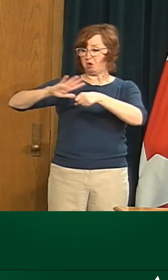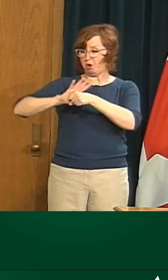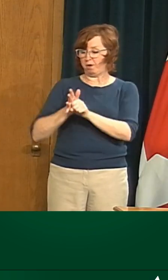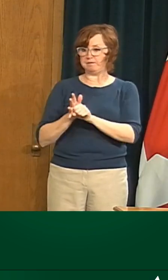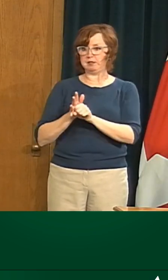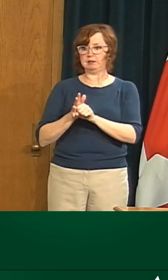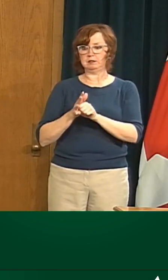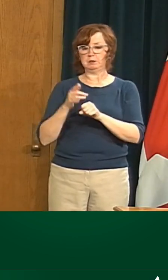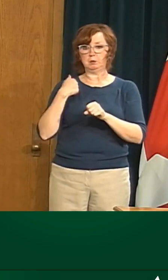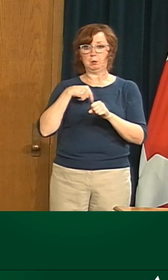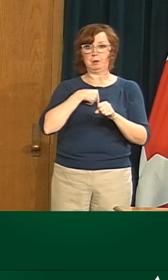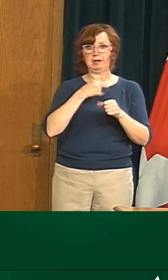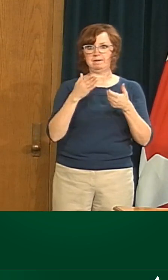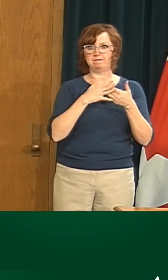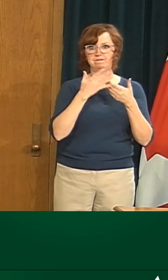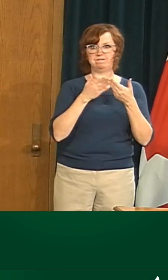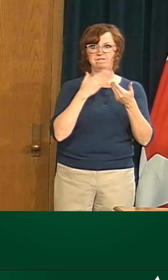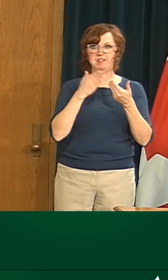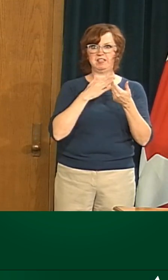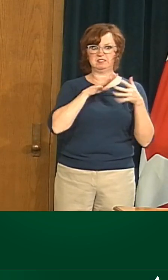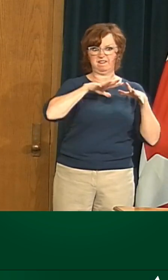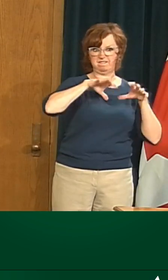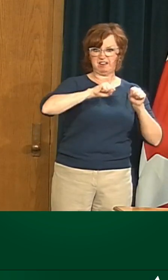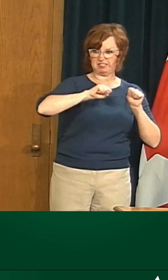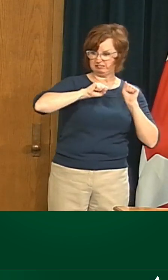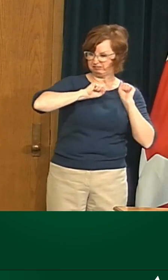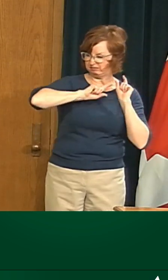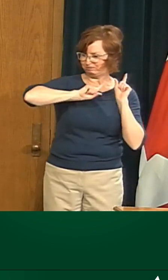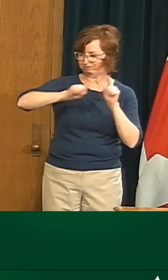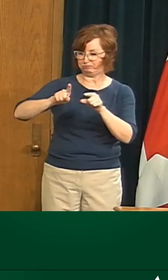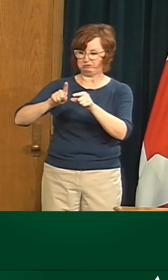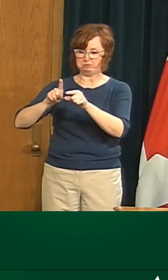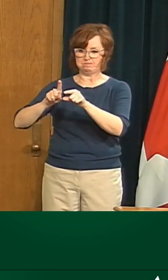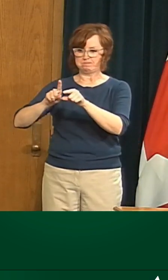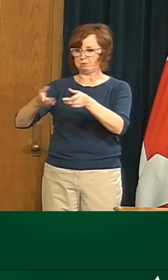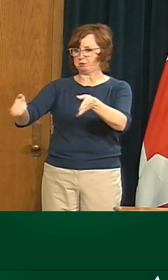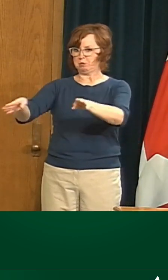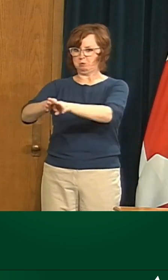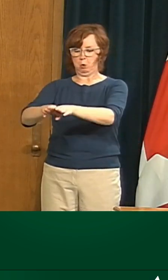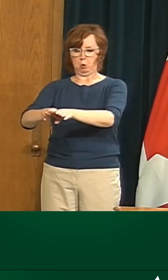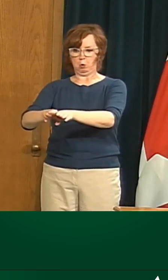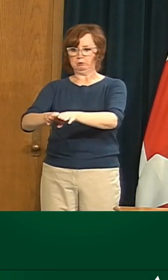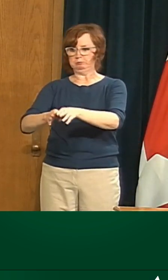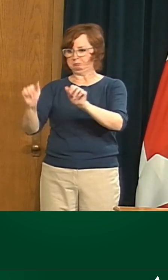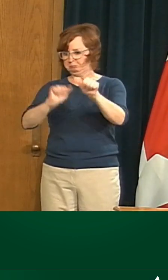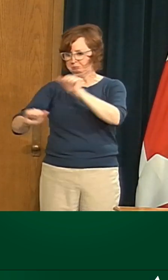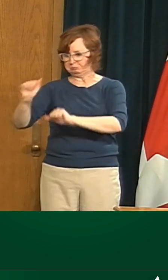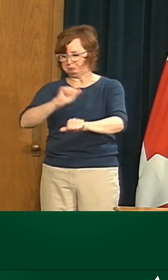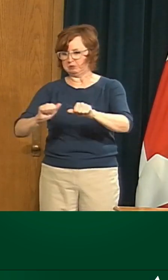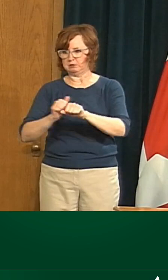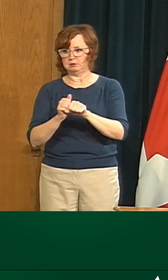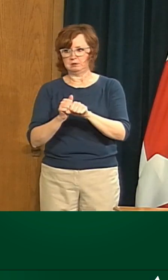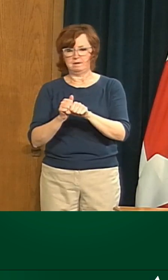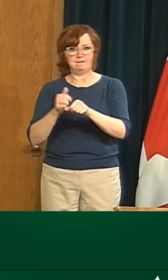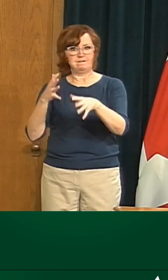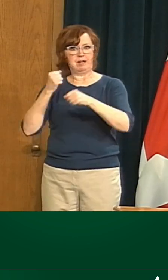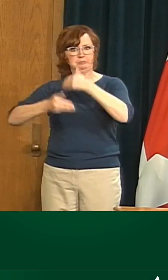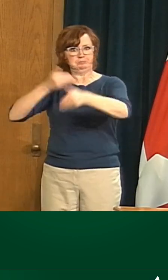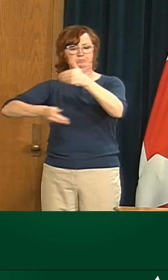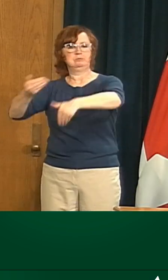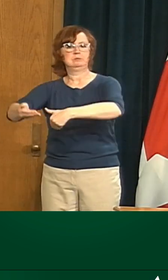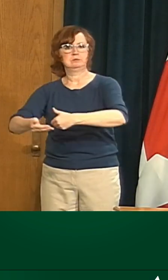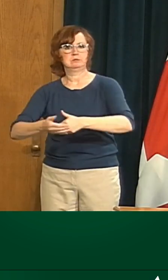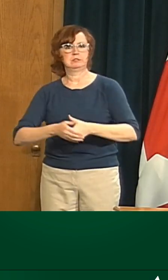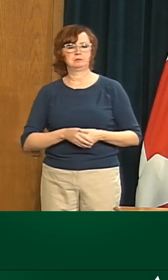only isolate those that may have tested positive or those that may have come in contact with someone that tested positive, but isolate very quickly any